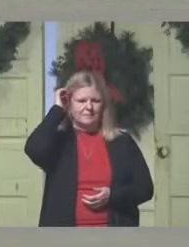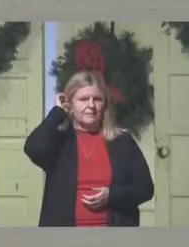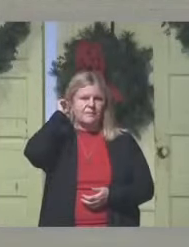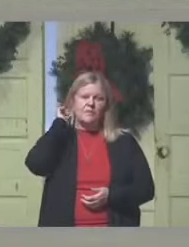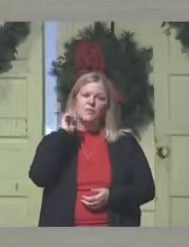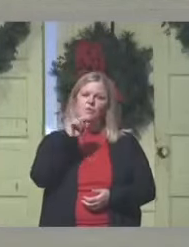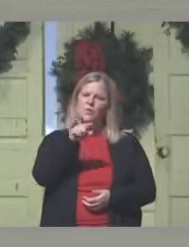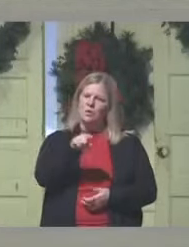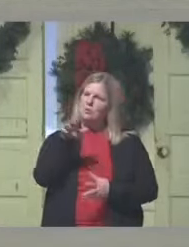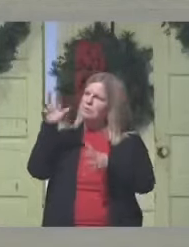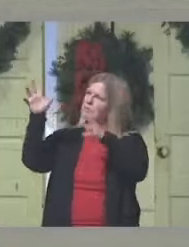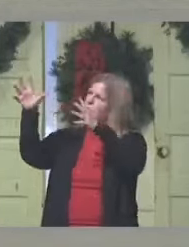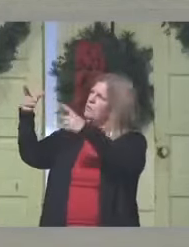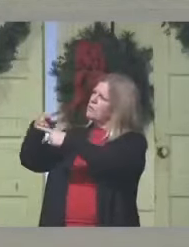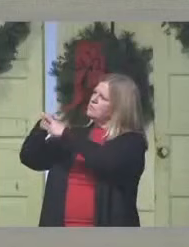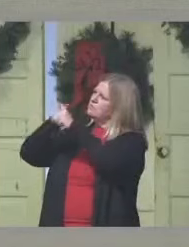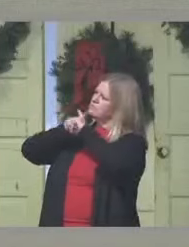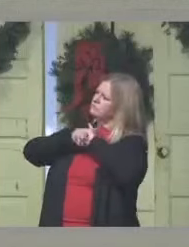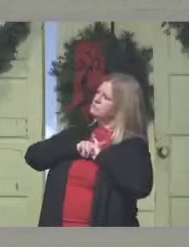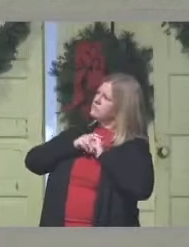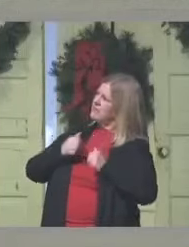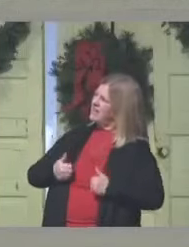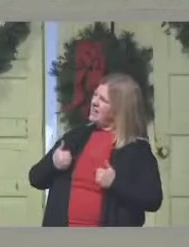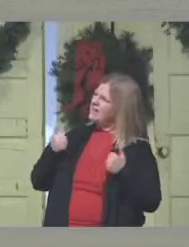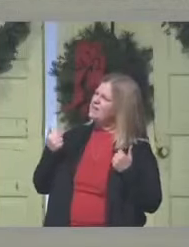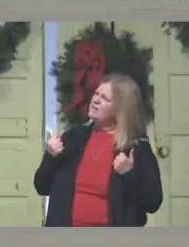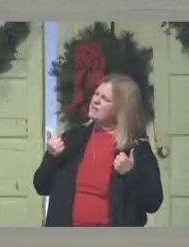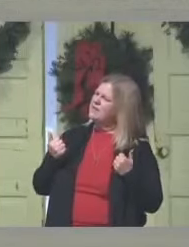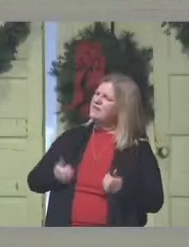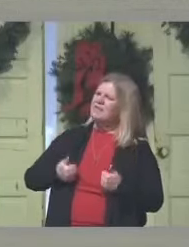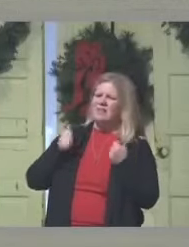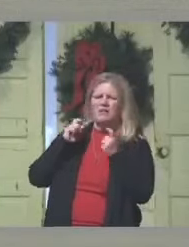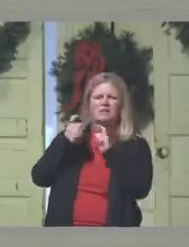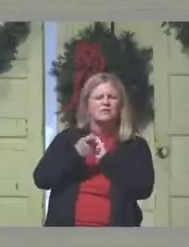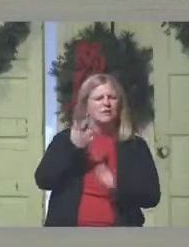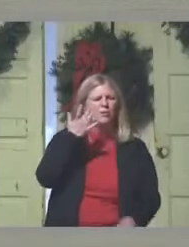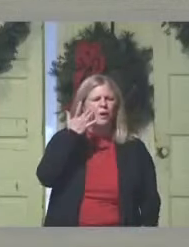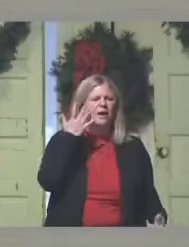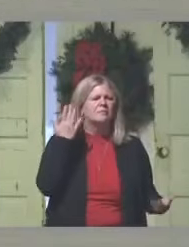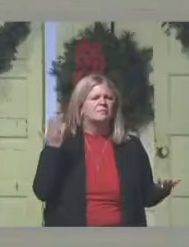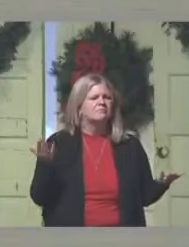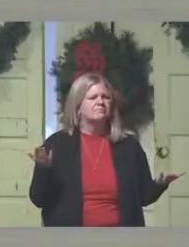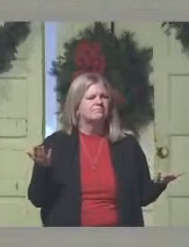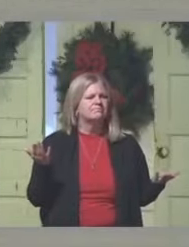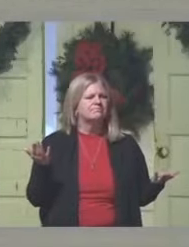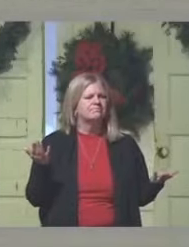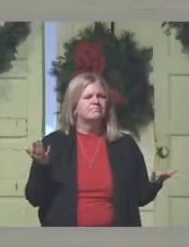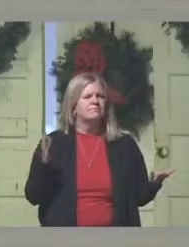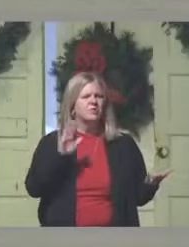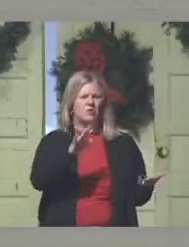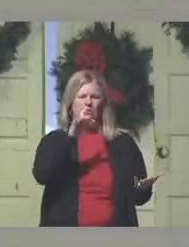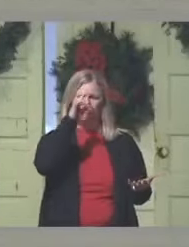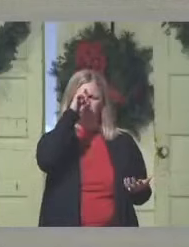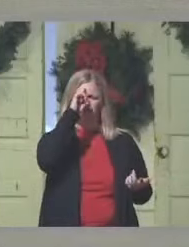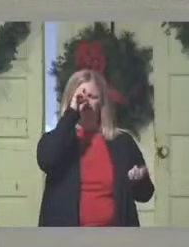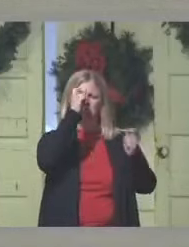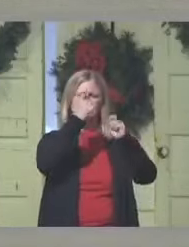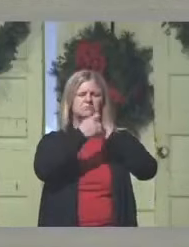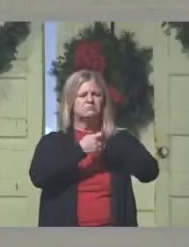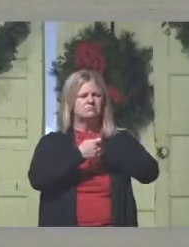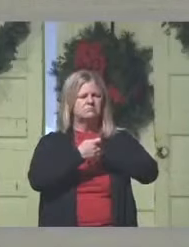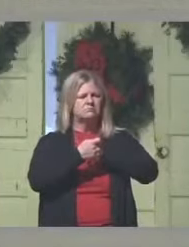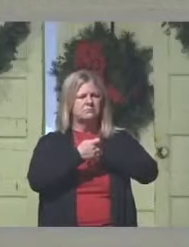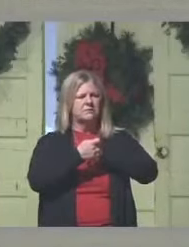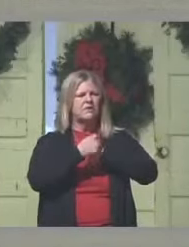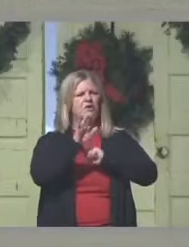When you received Christ into your life, why did your life change? Why did your thinking change,